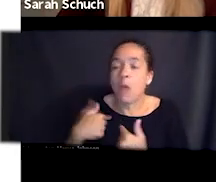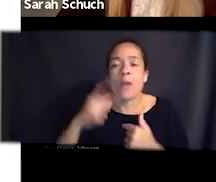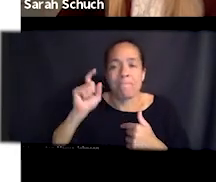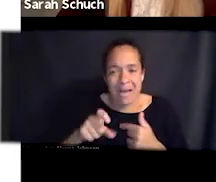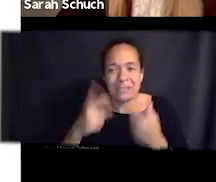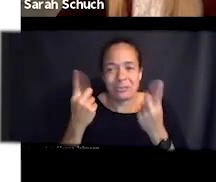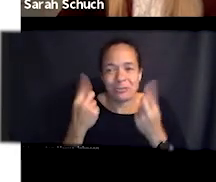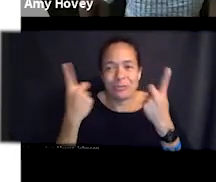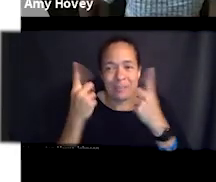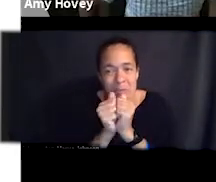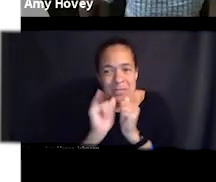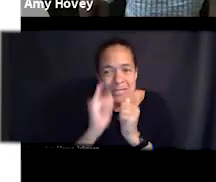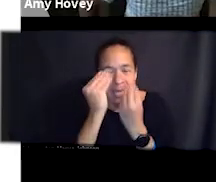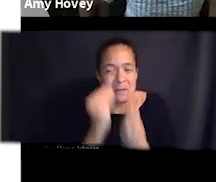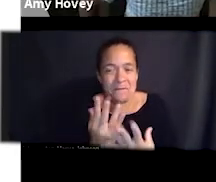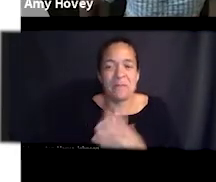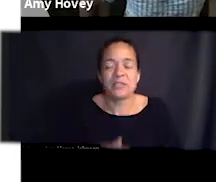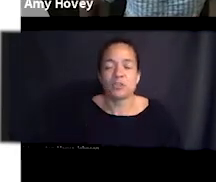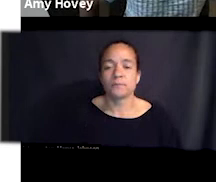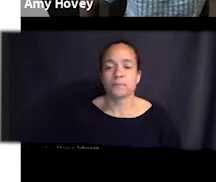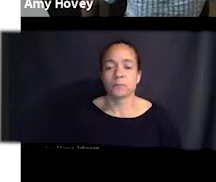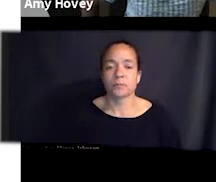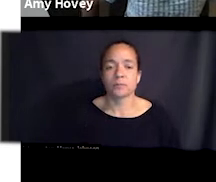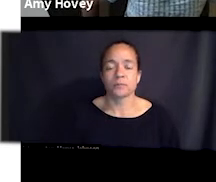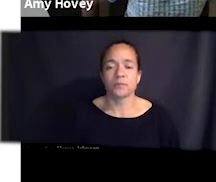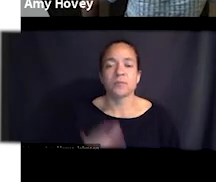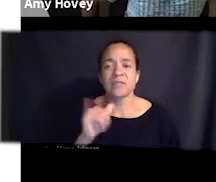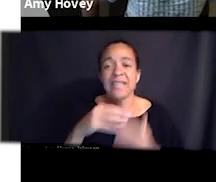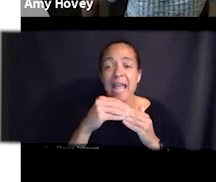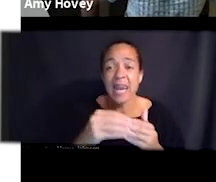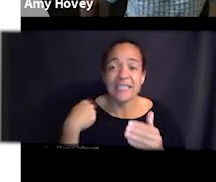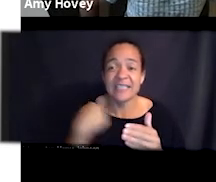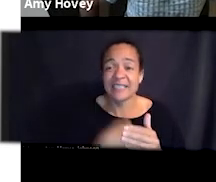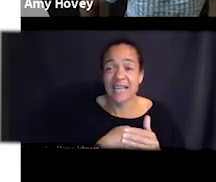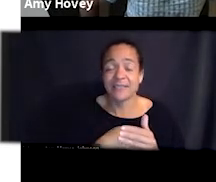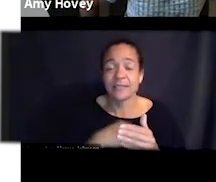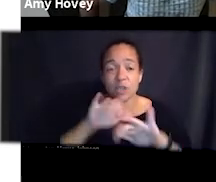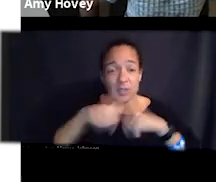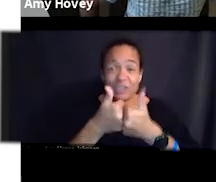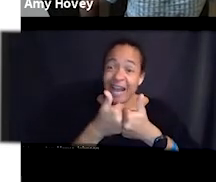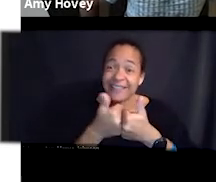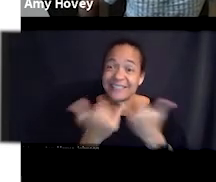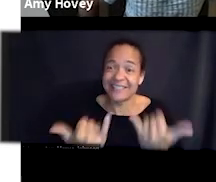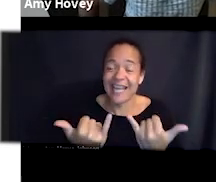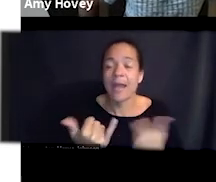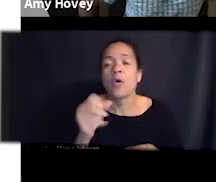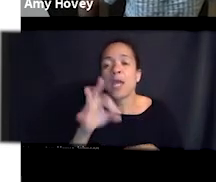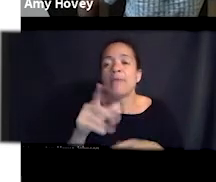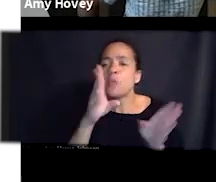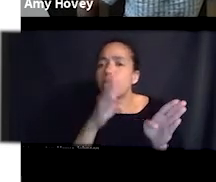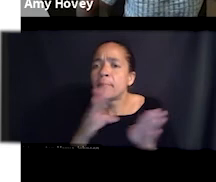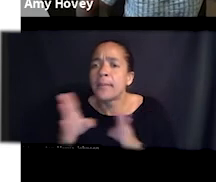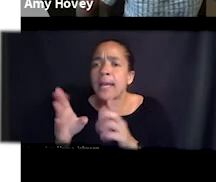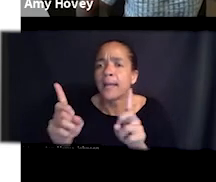end of this. Right, which I think kind of takes us to the next slide of challenges, right? If you're going to have these conversations